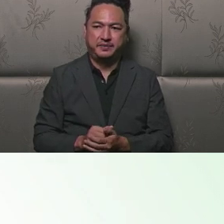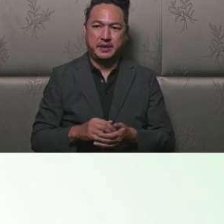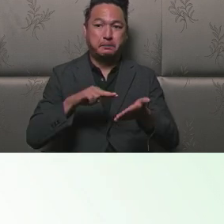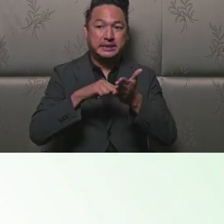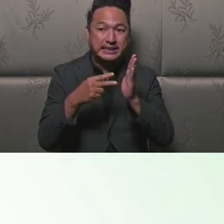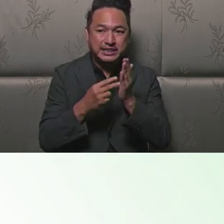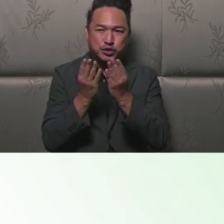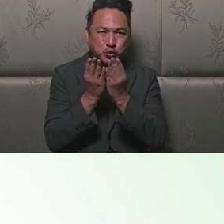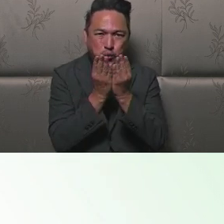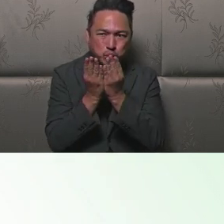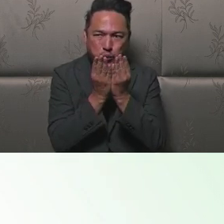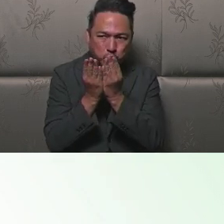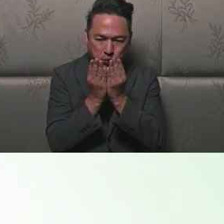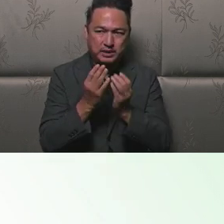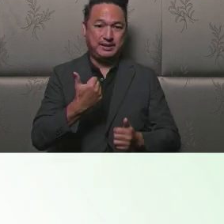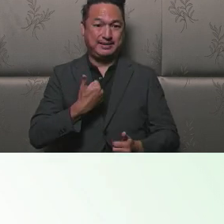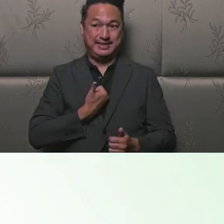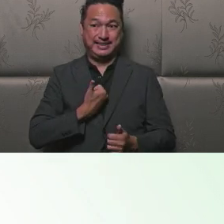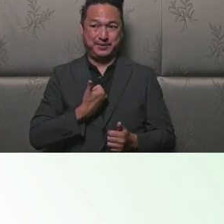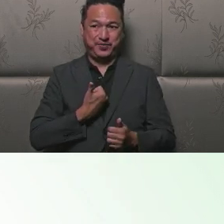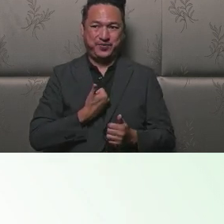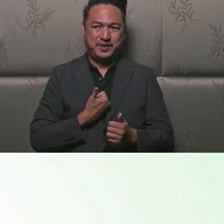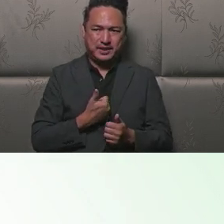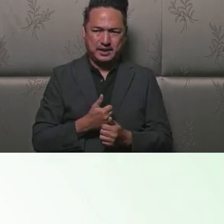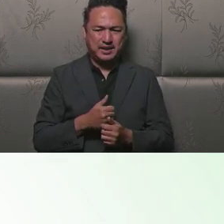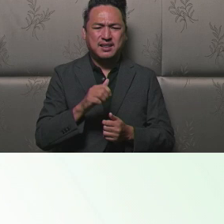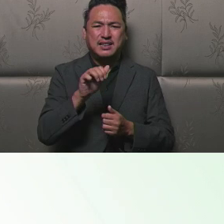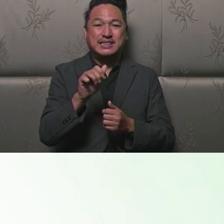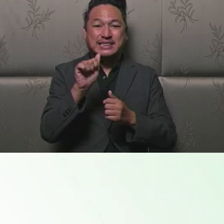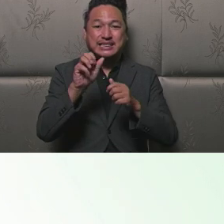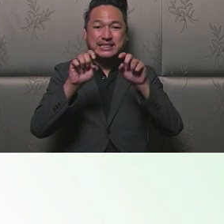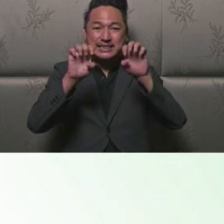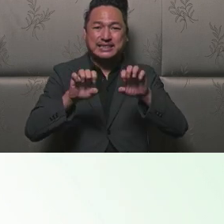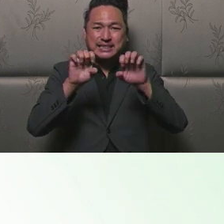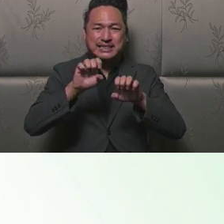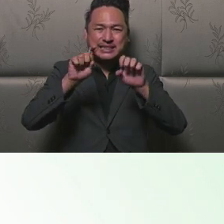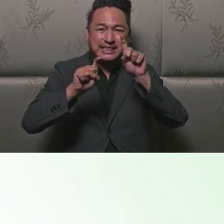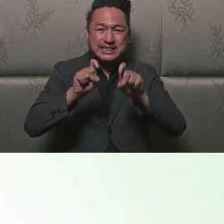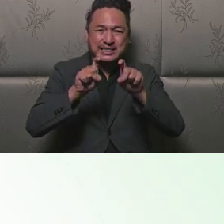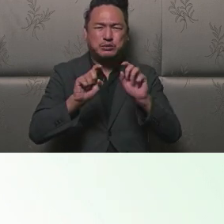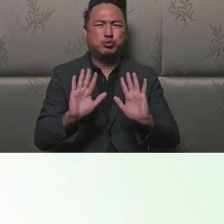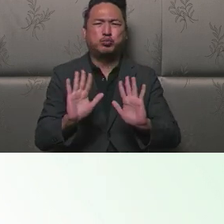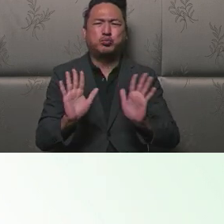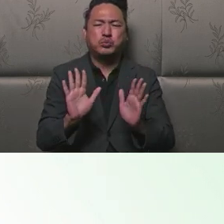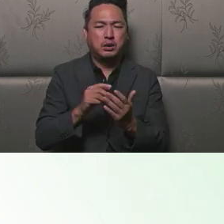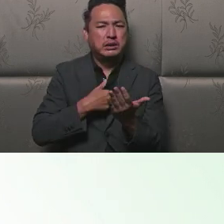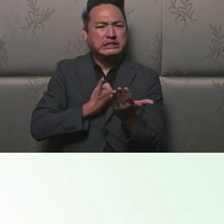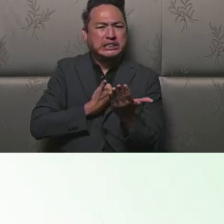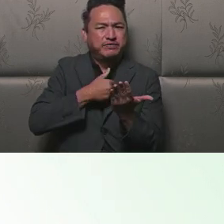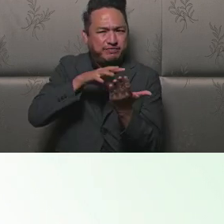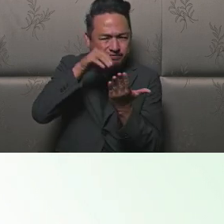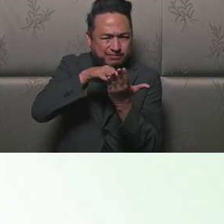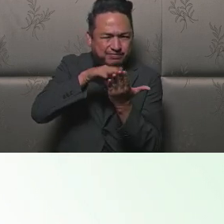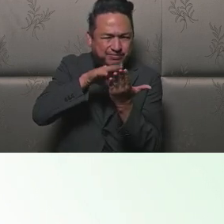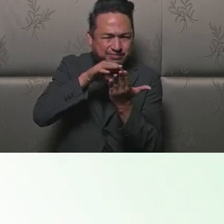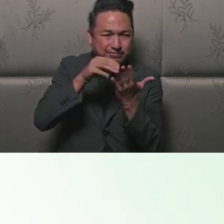and another scheme is that under the BDS, the previous system, you actually have